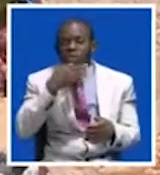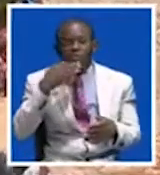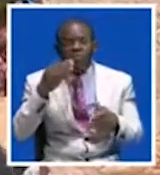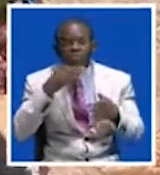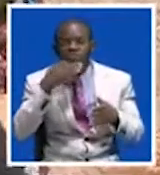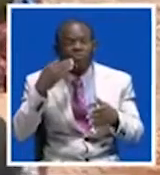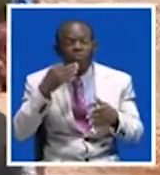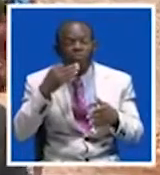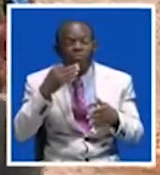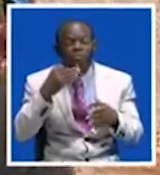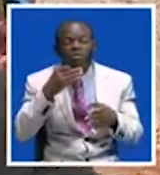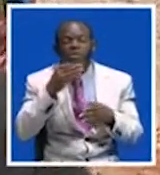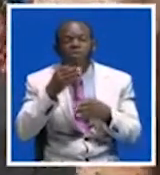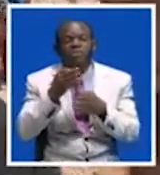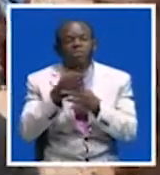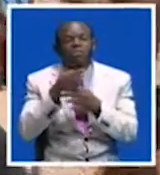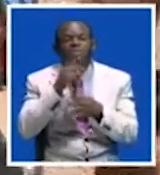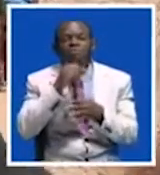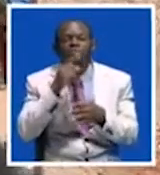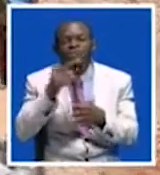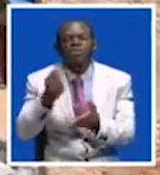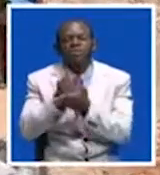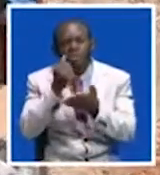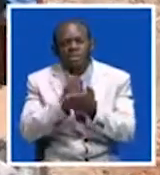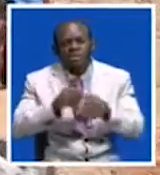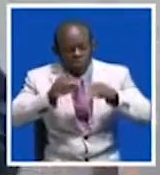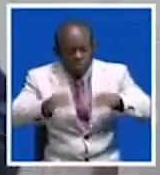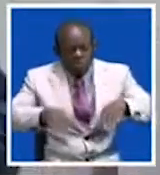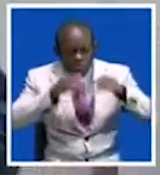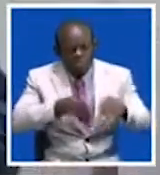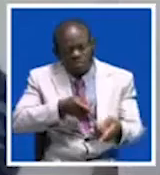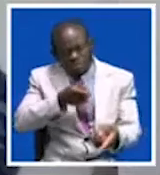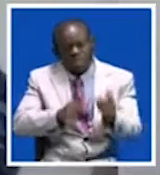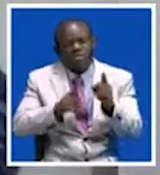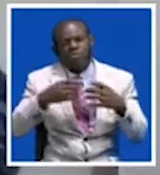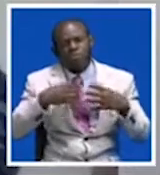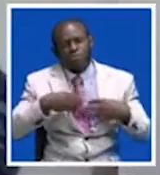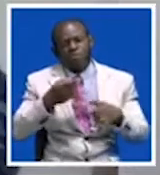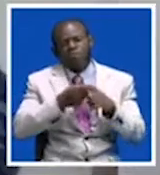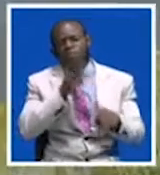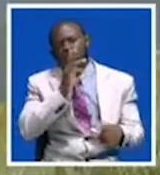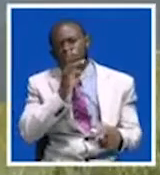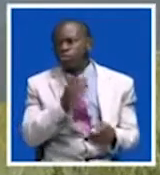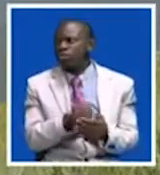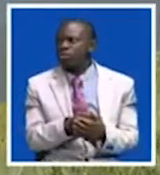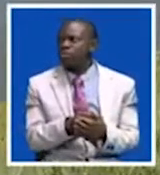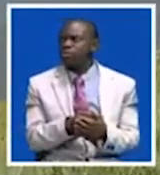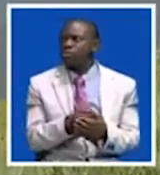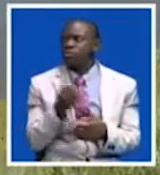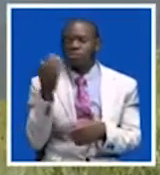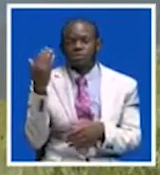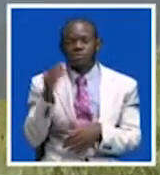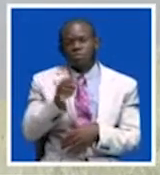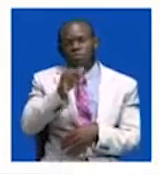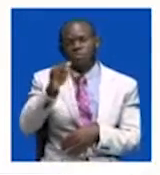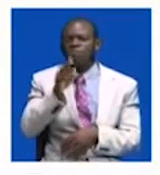They managed actually to pull the body out of the water. His body was retrieved on Monday. Njavua Mwale,